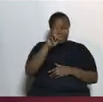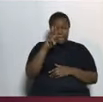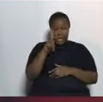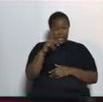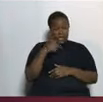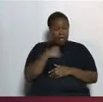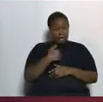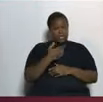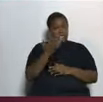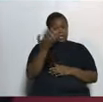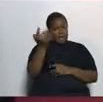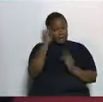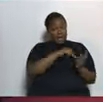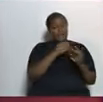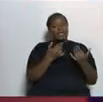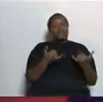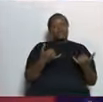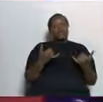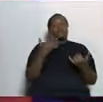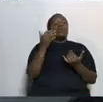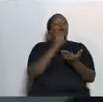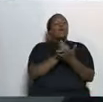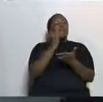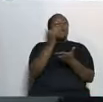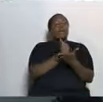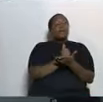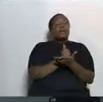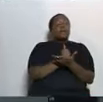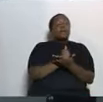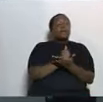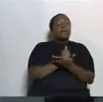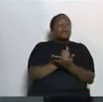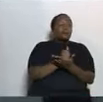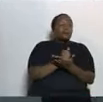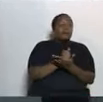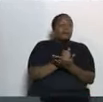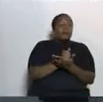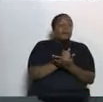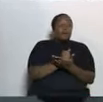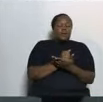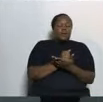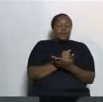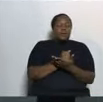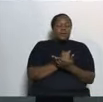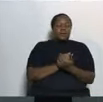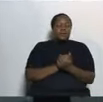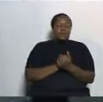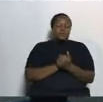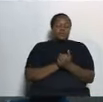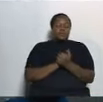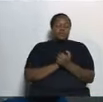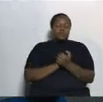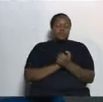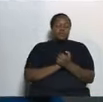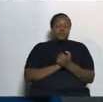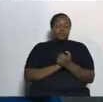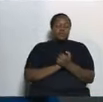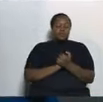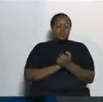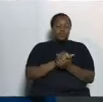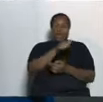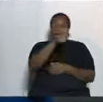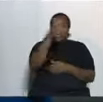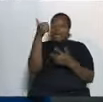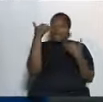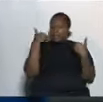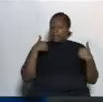now. Nakuja sasa. Amen. Amen. Asante sana. Asante sana. Mungu akubariki. Mungu akubariki. Anybody else, you